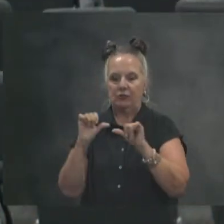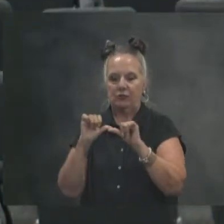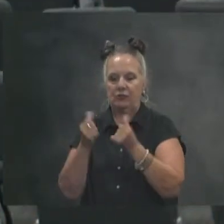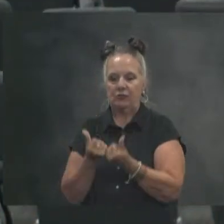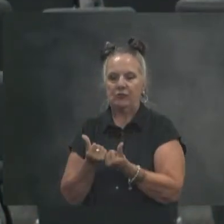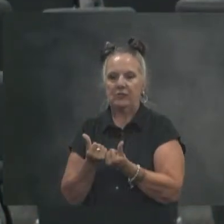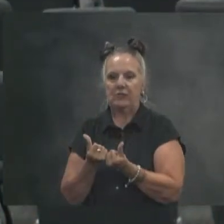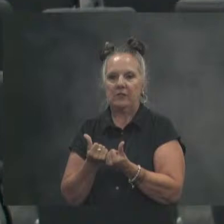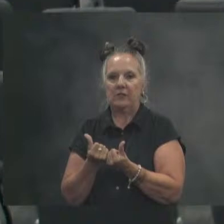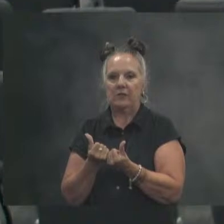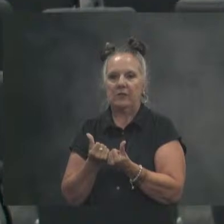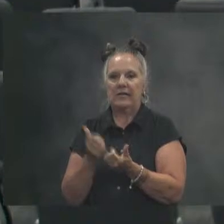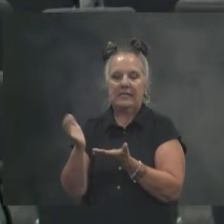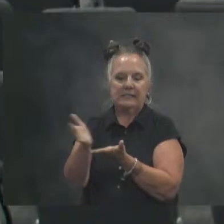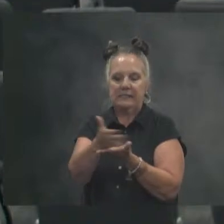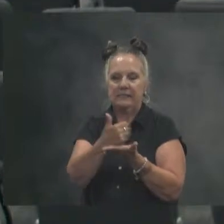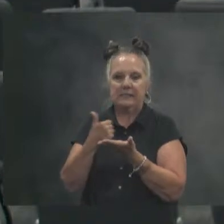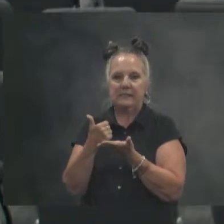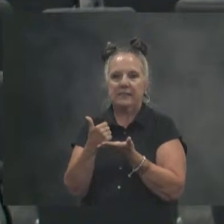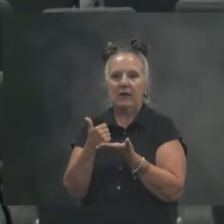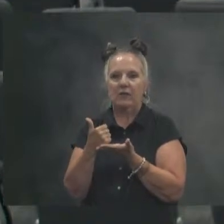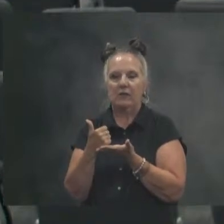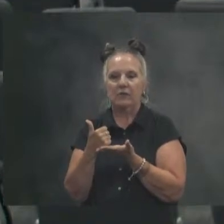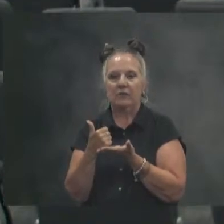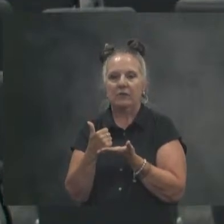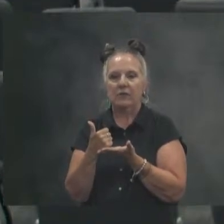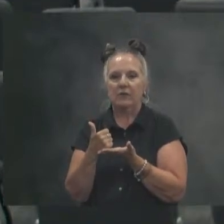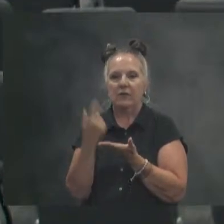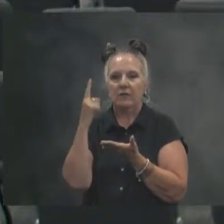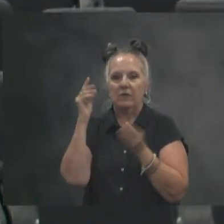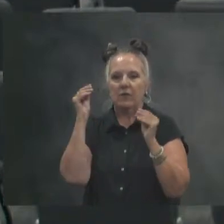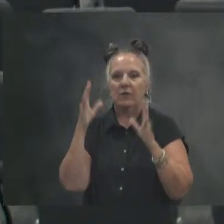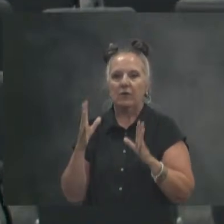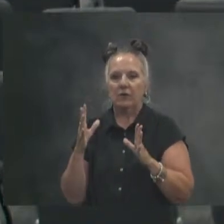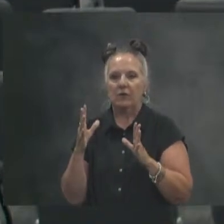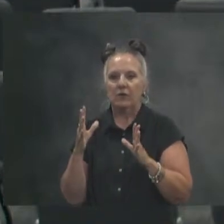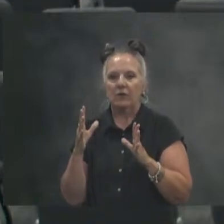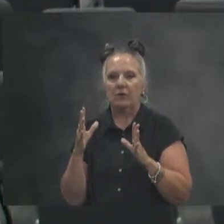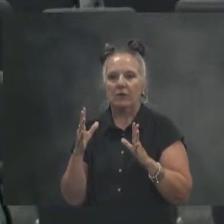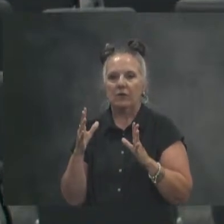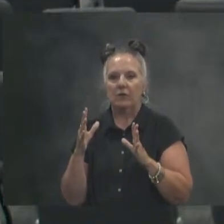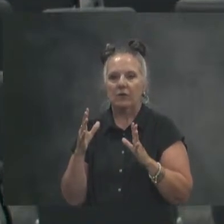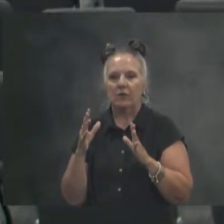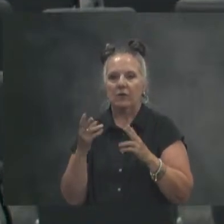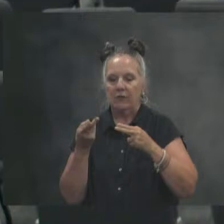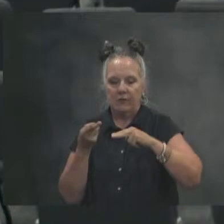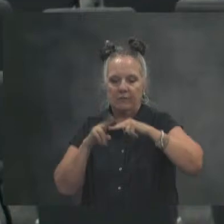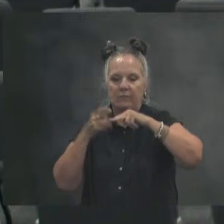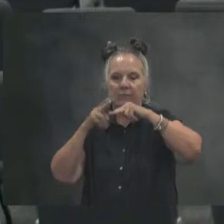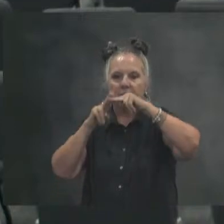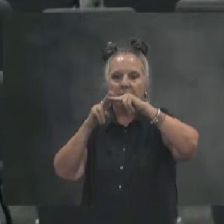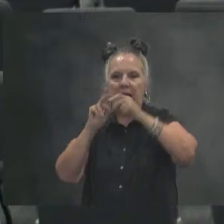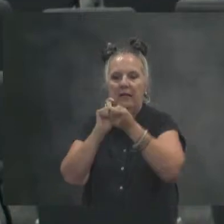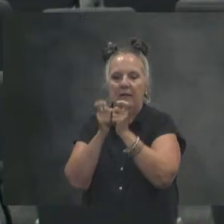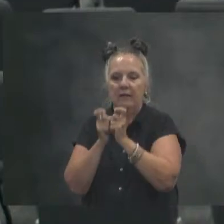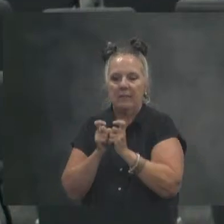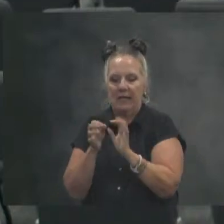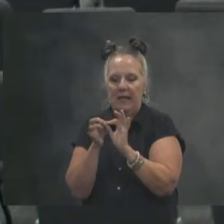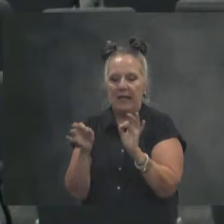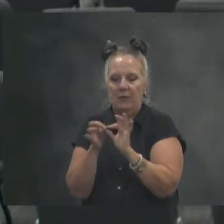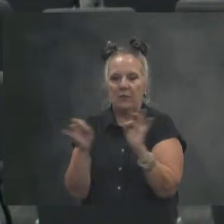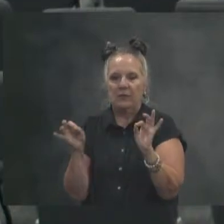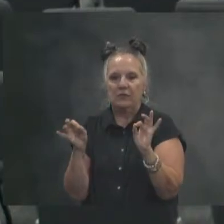Association regarding salary, blueprint for Maryland's future, the career ladder, and amended language detailed in the